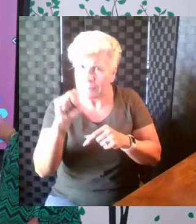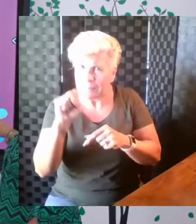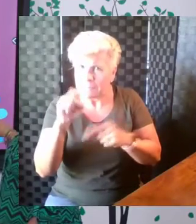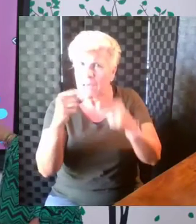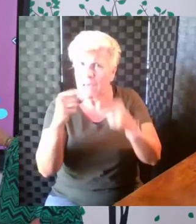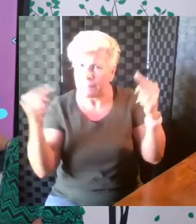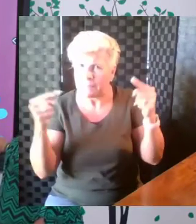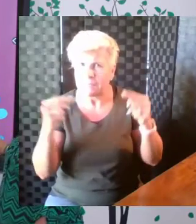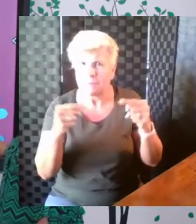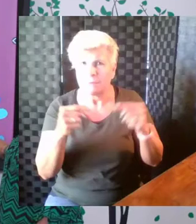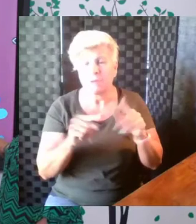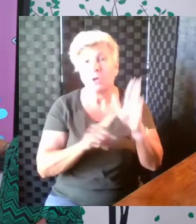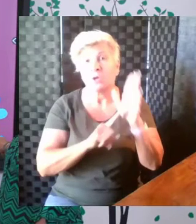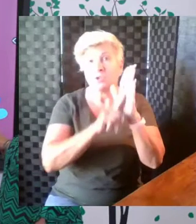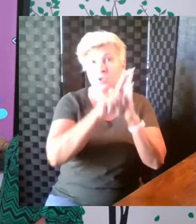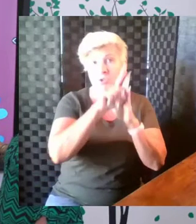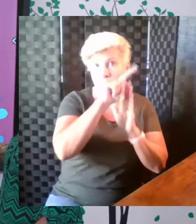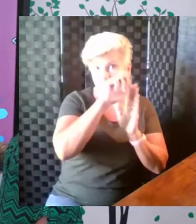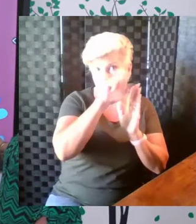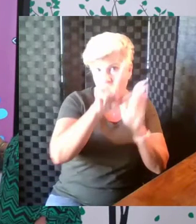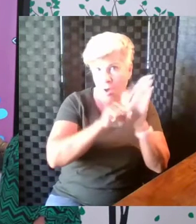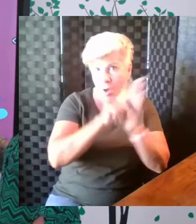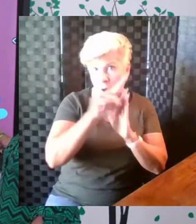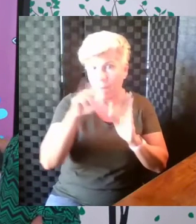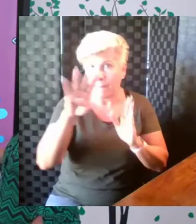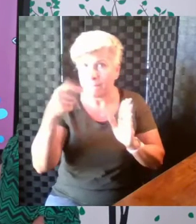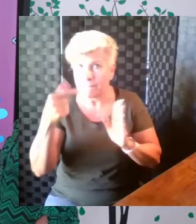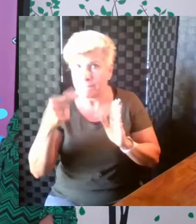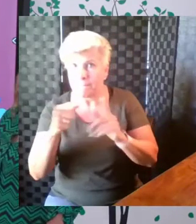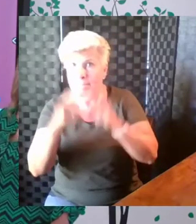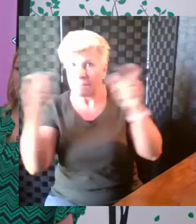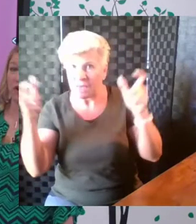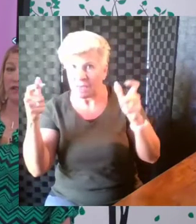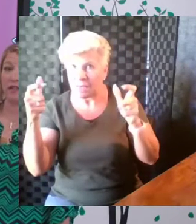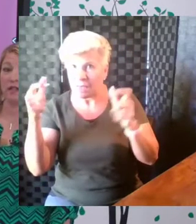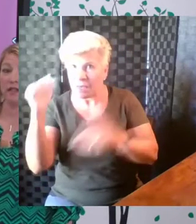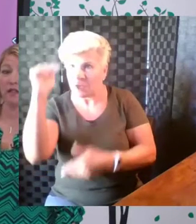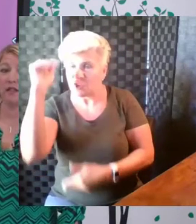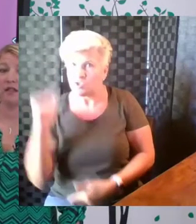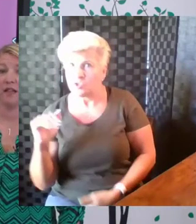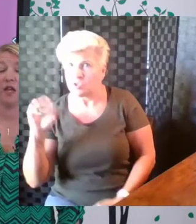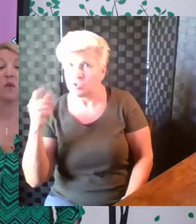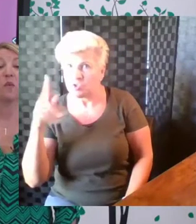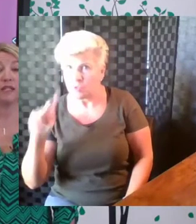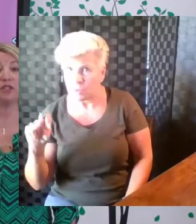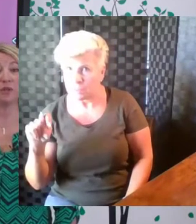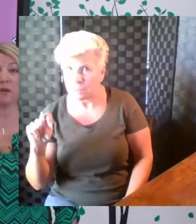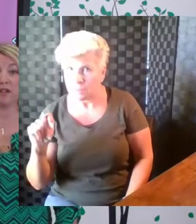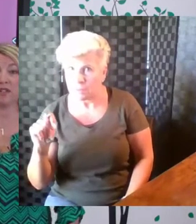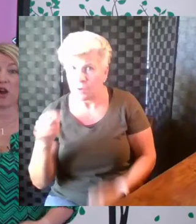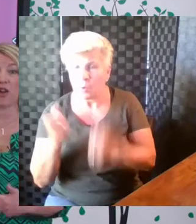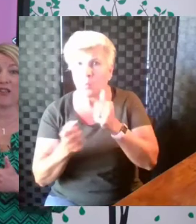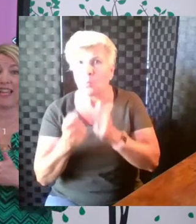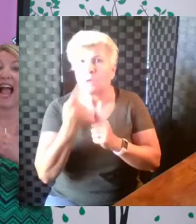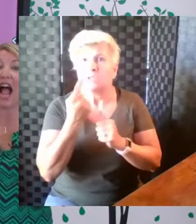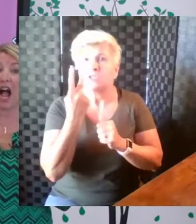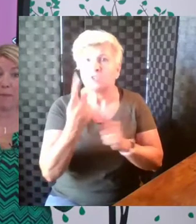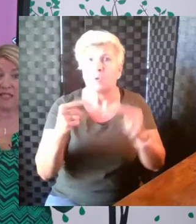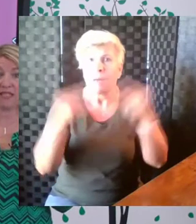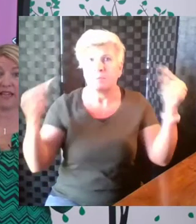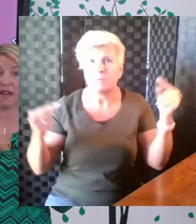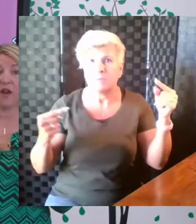Ready? Tall, big, short. Which 2 words are